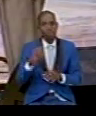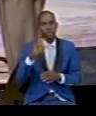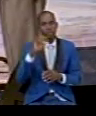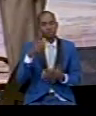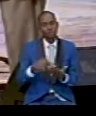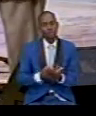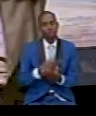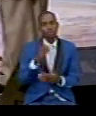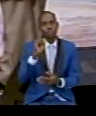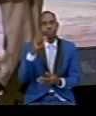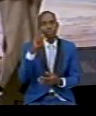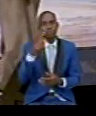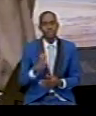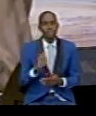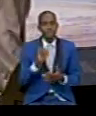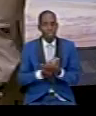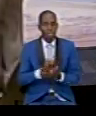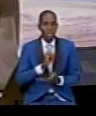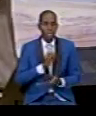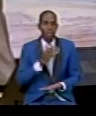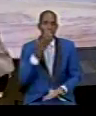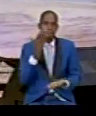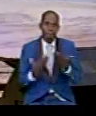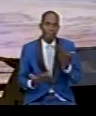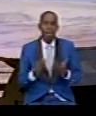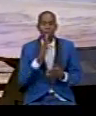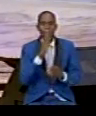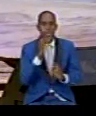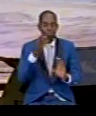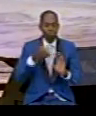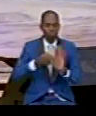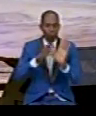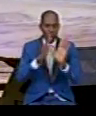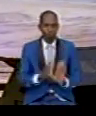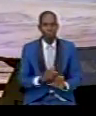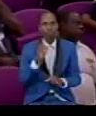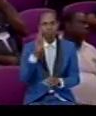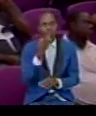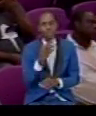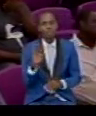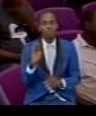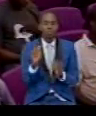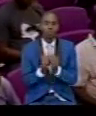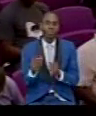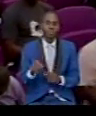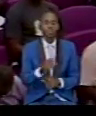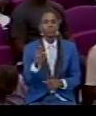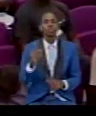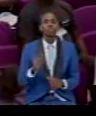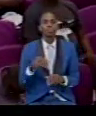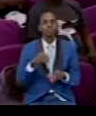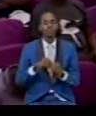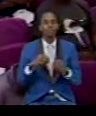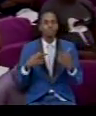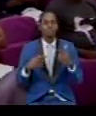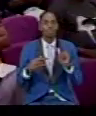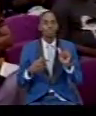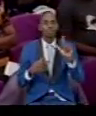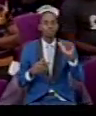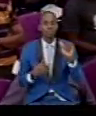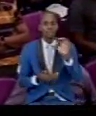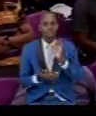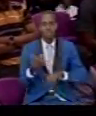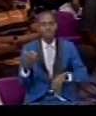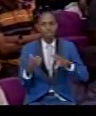that I might be partica thereof with you Galatians chapter 6